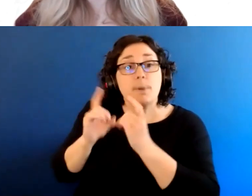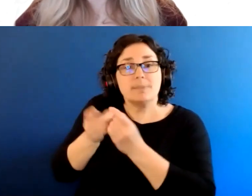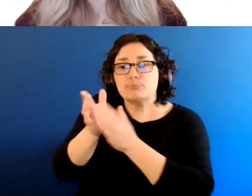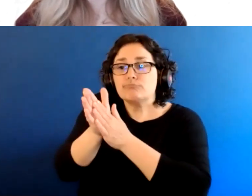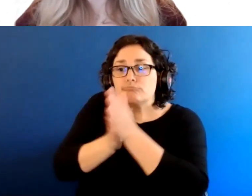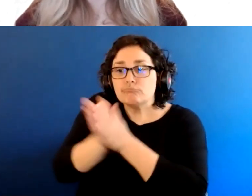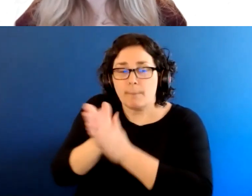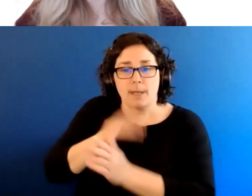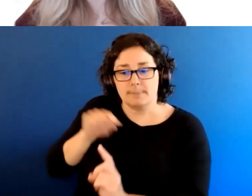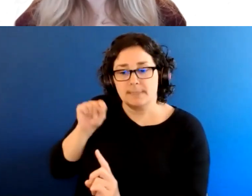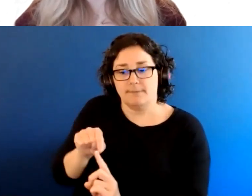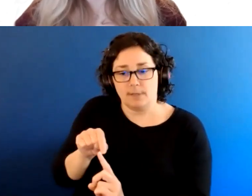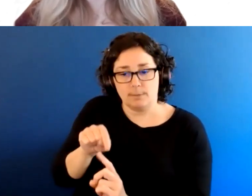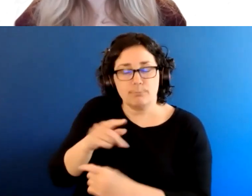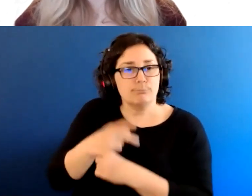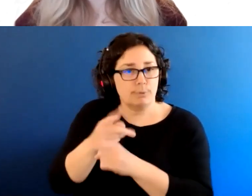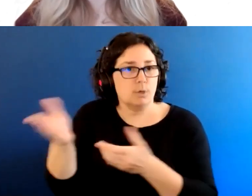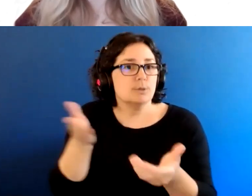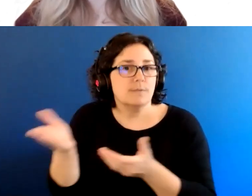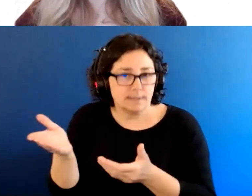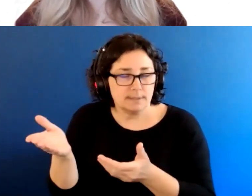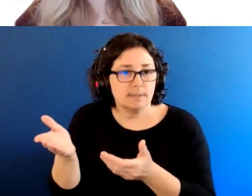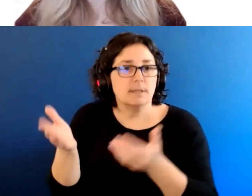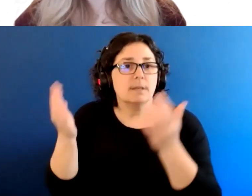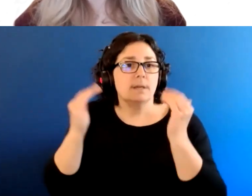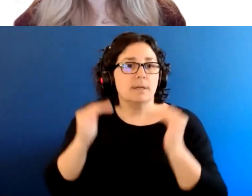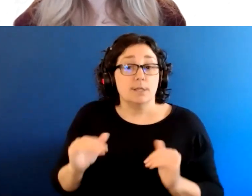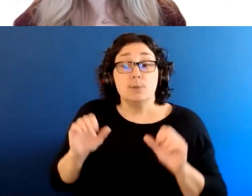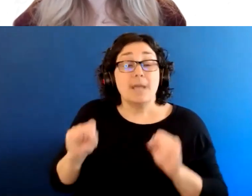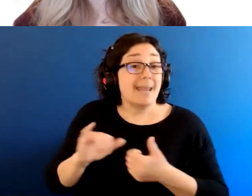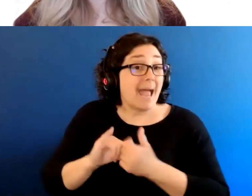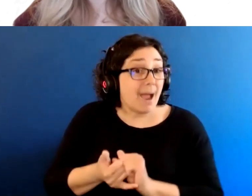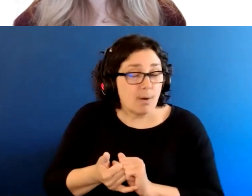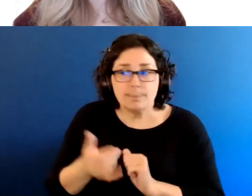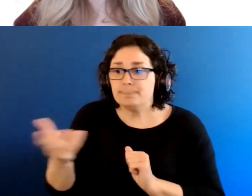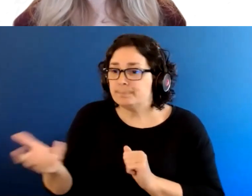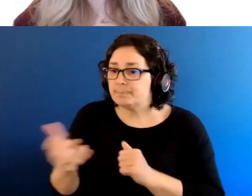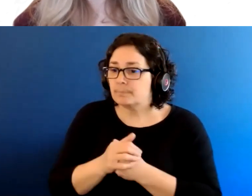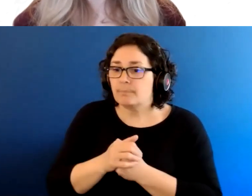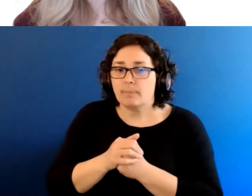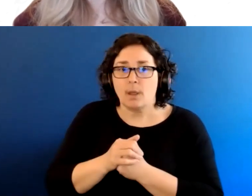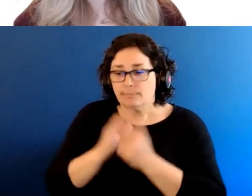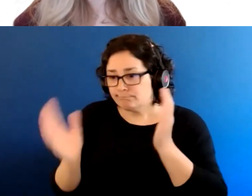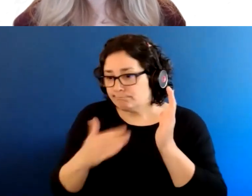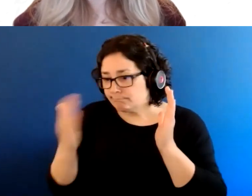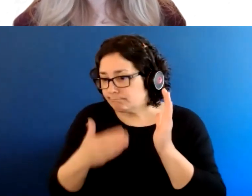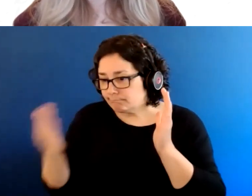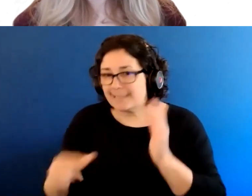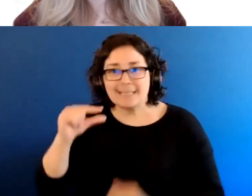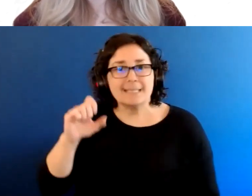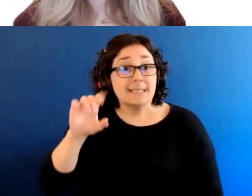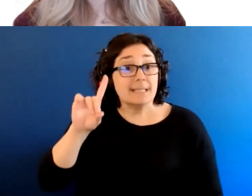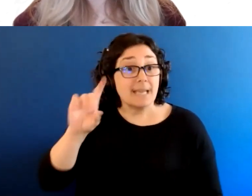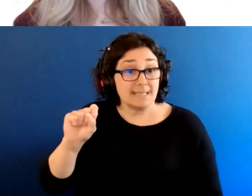interested in your good or service. And so you can do that by looking through the GEDS directory,